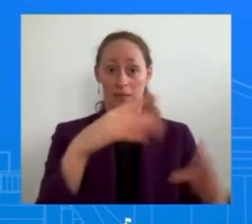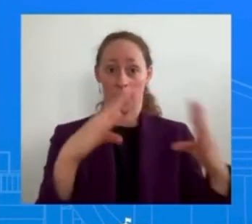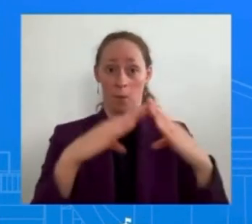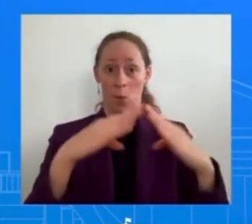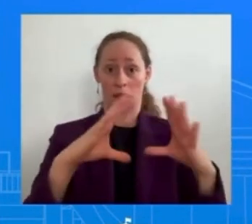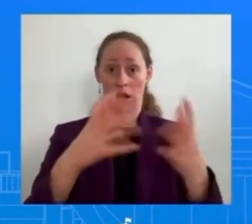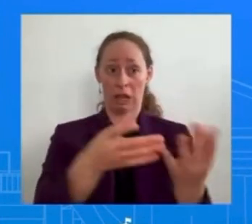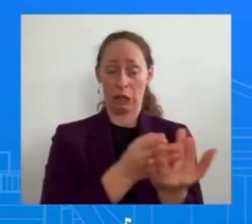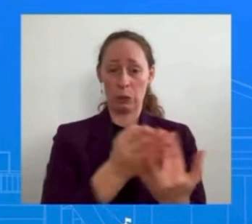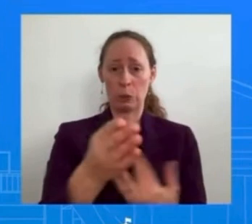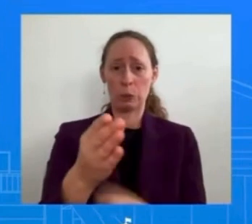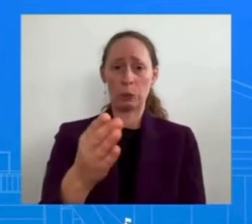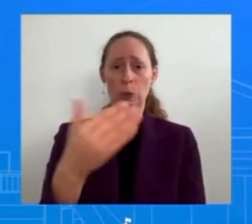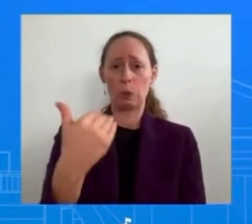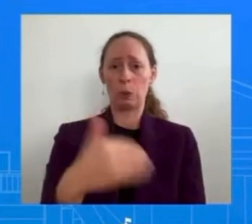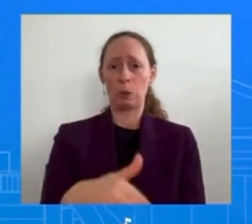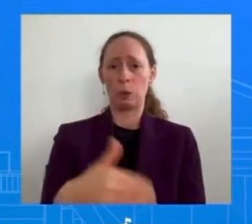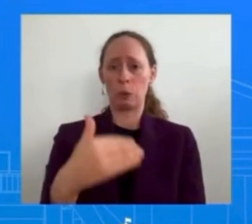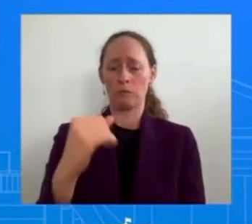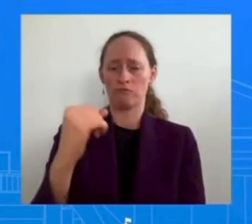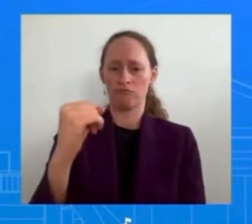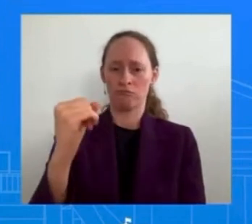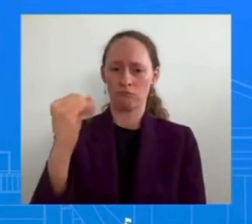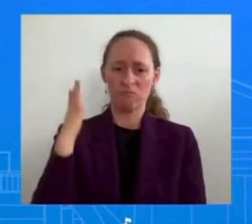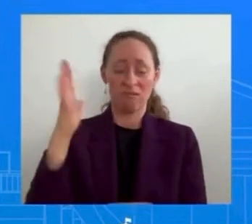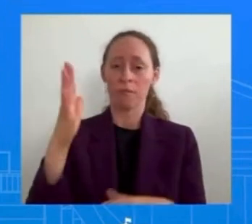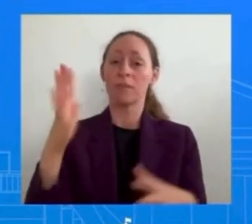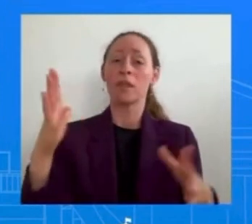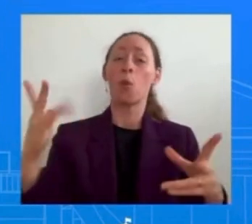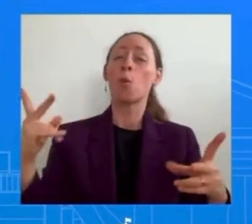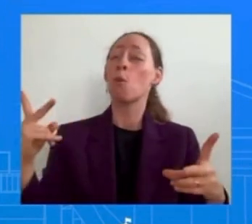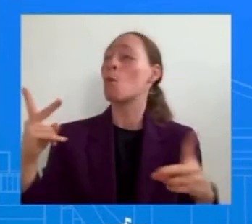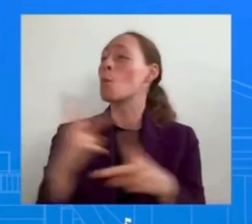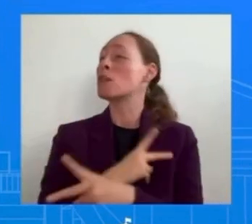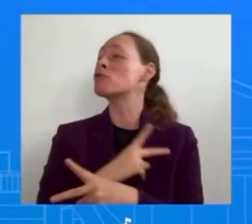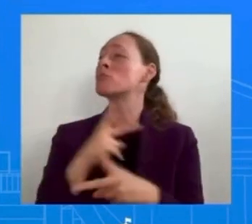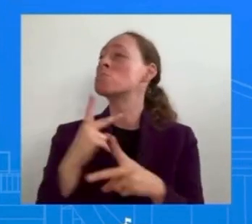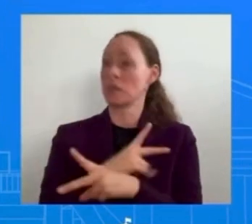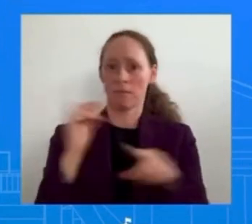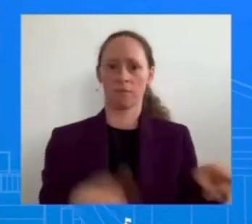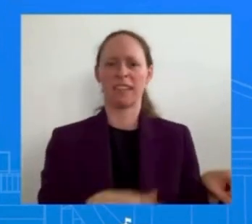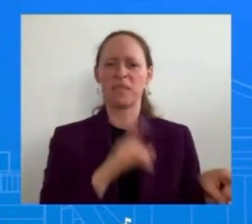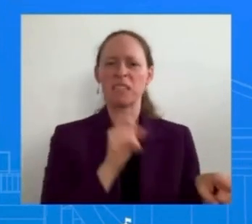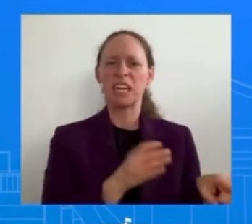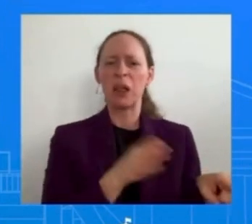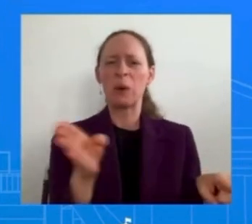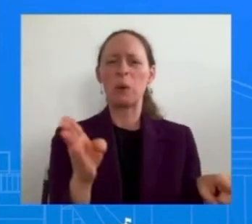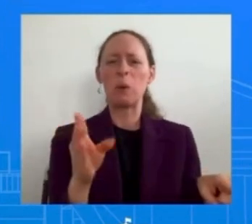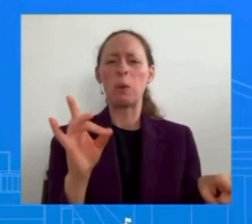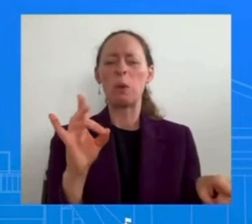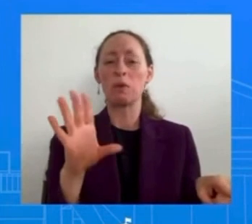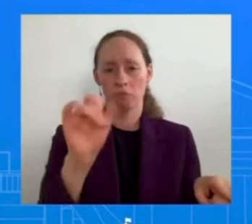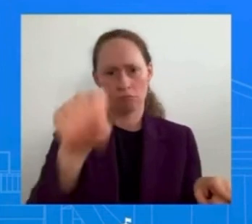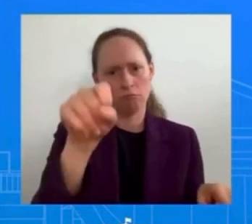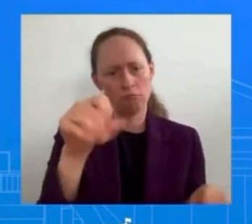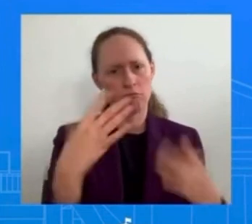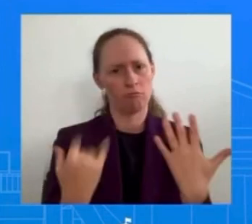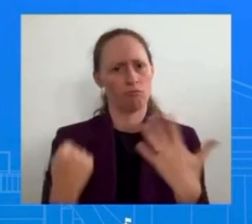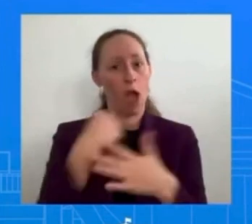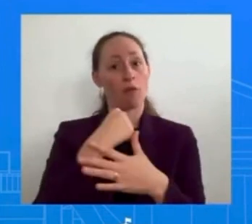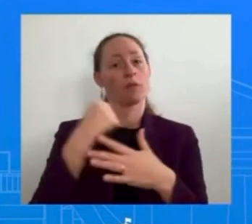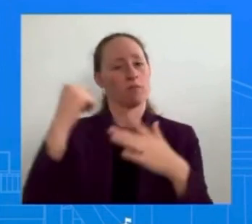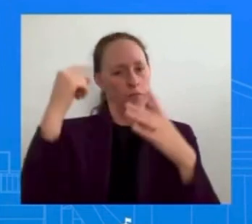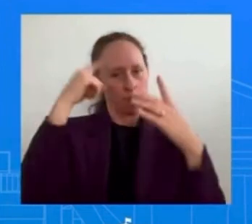the mental health concerns are real, and the mental health concerns are a priority for the governor and his team. We have, as part of